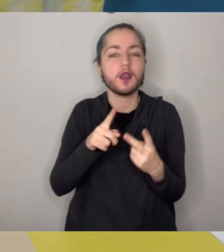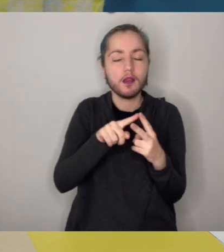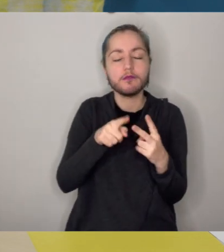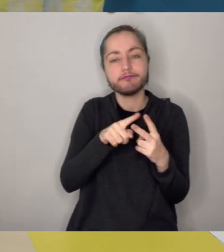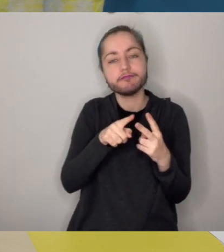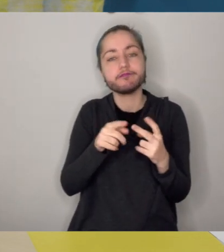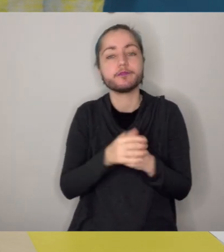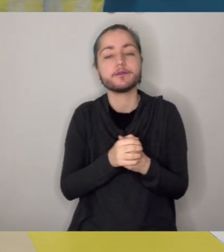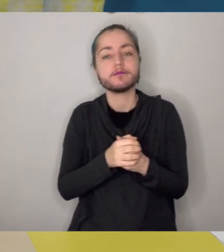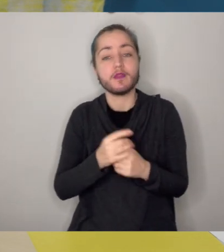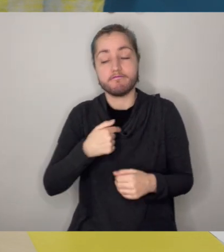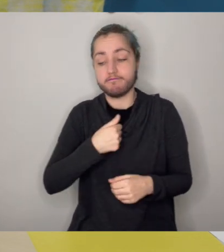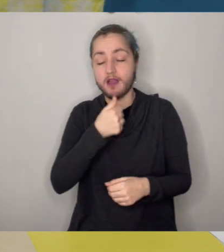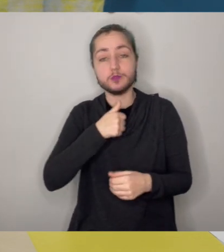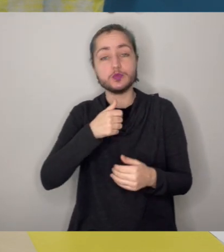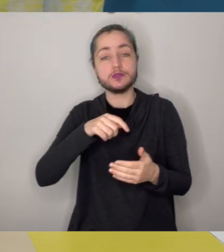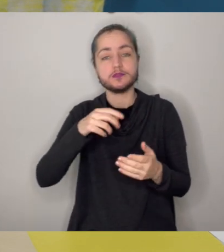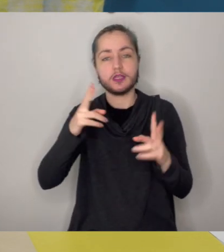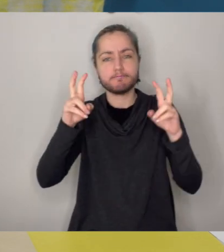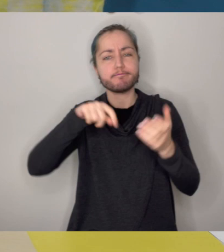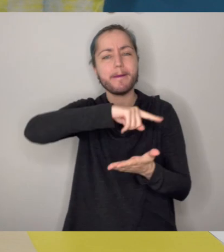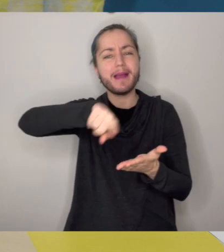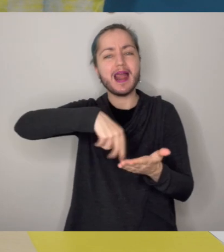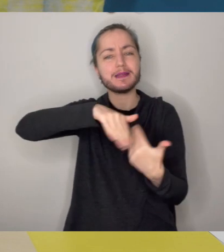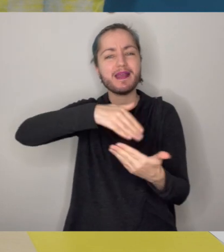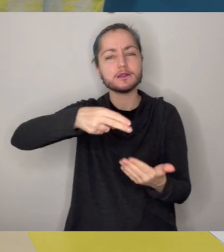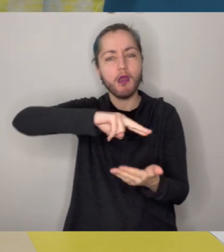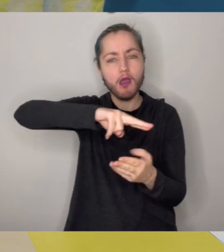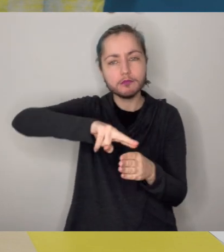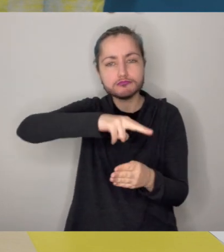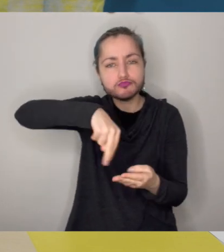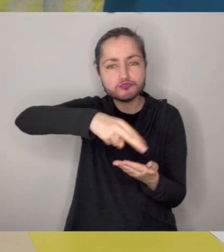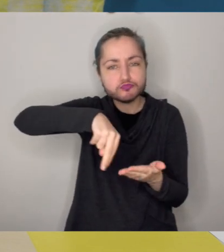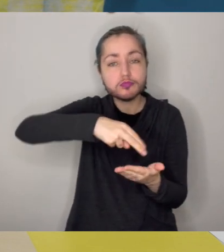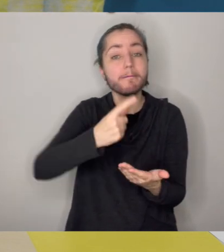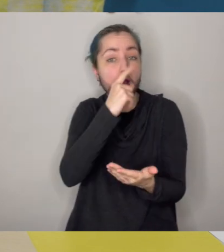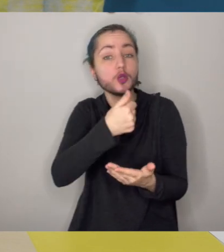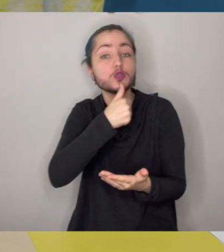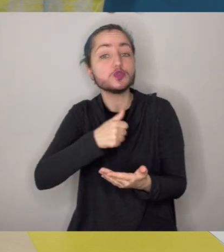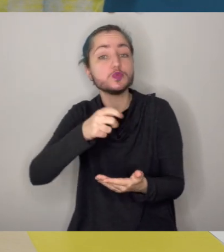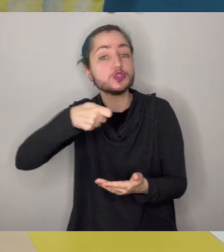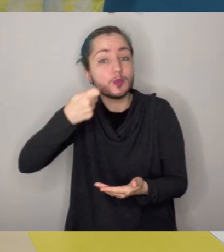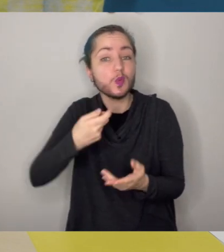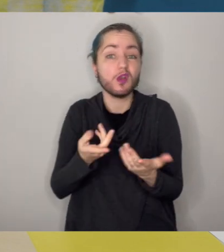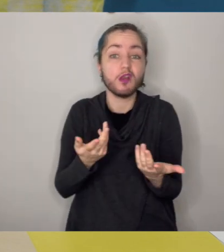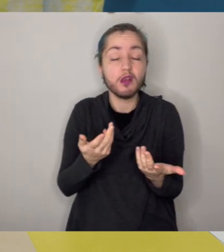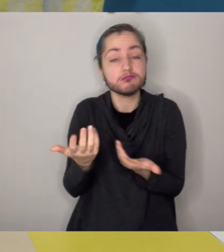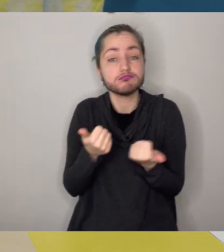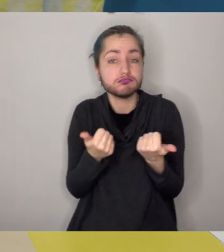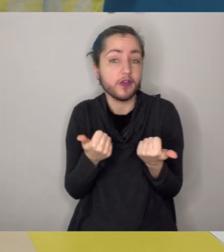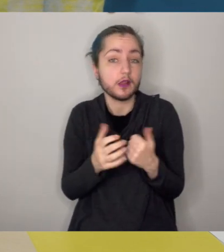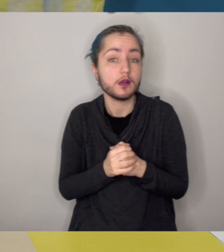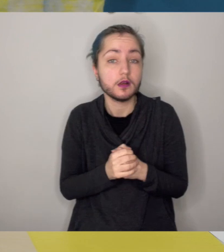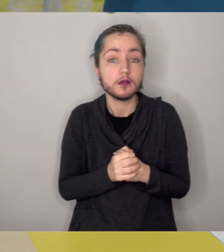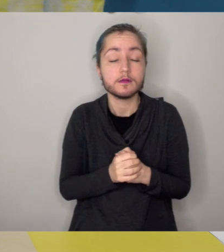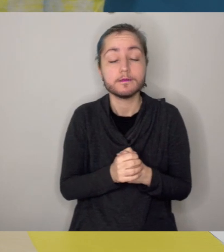spoon. A palette mixer is what I have, but also you can also use either of the spoons if you